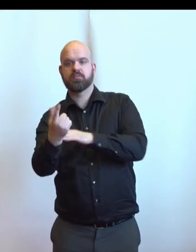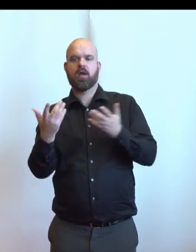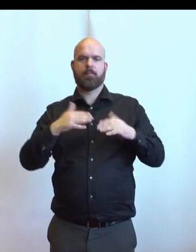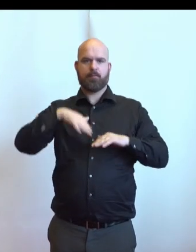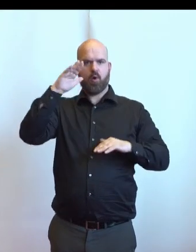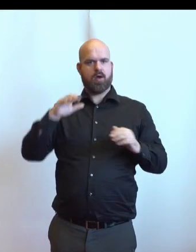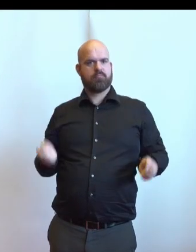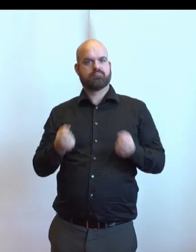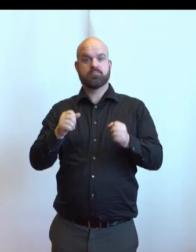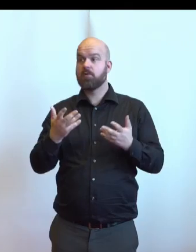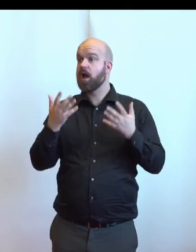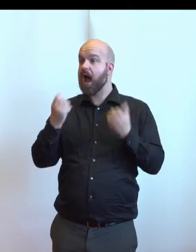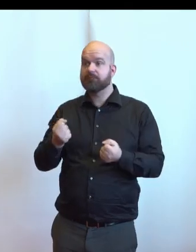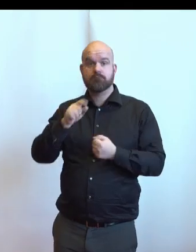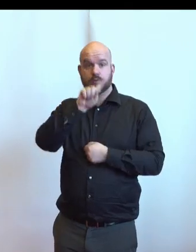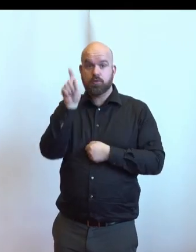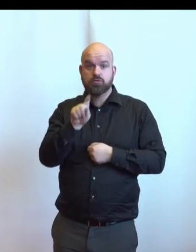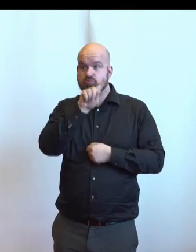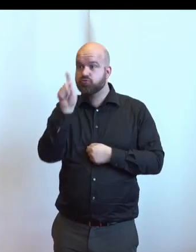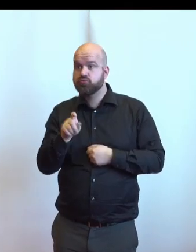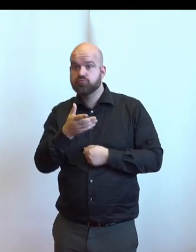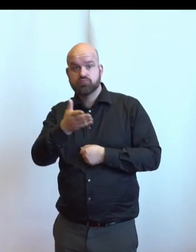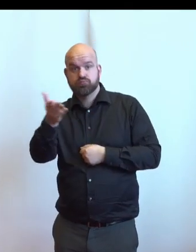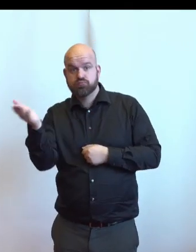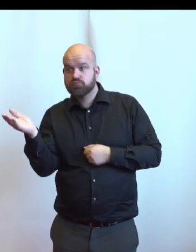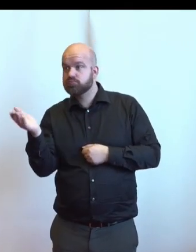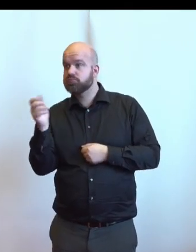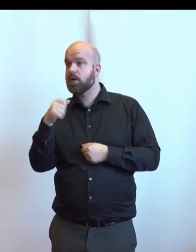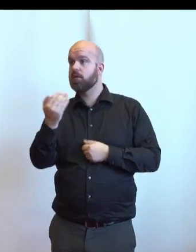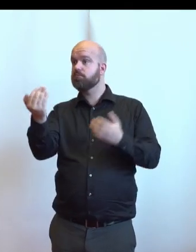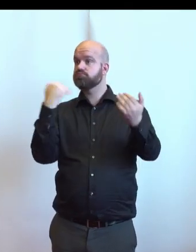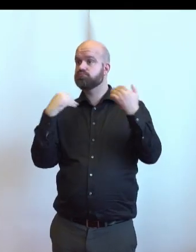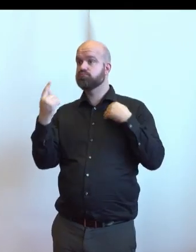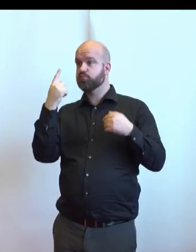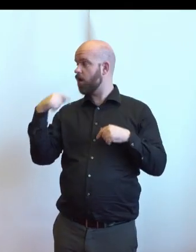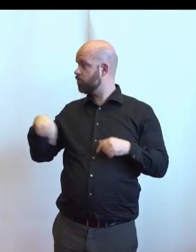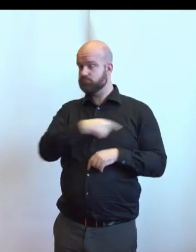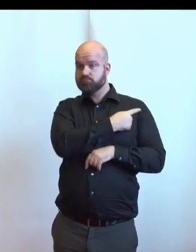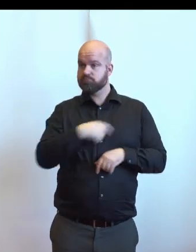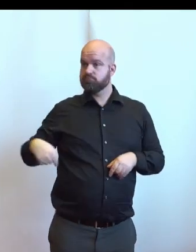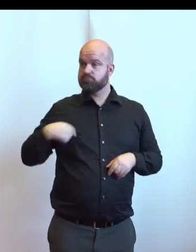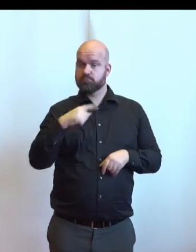from one of the panelists to anybody else? Yes, sir, in the back.